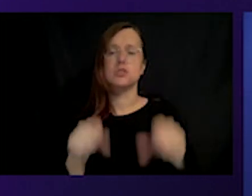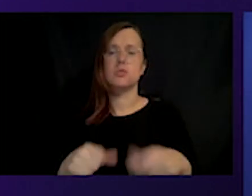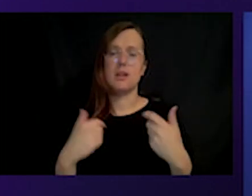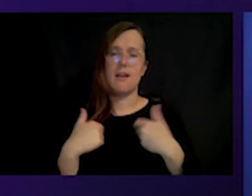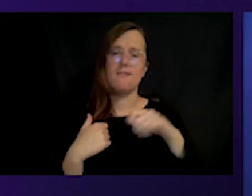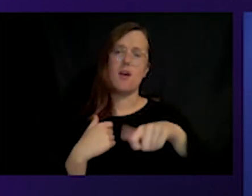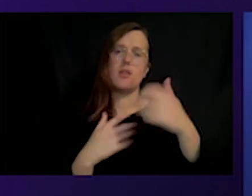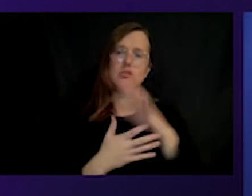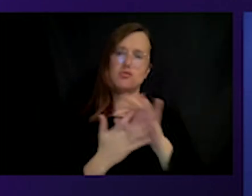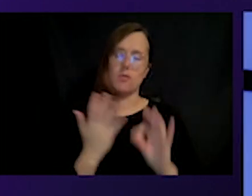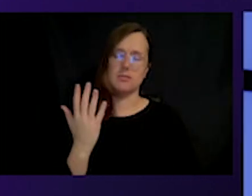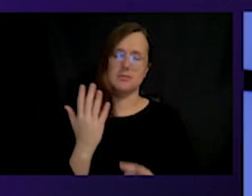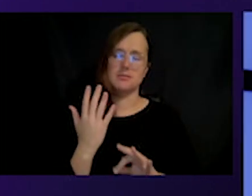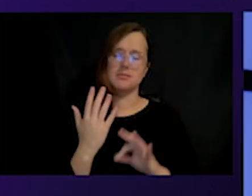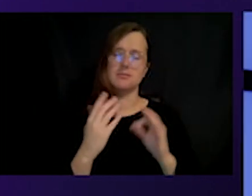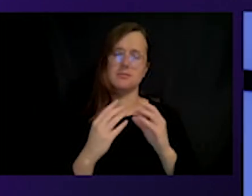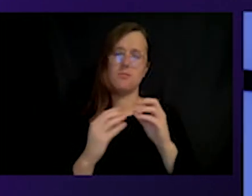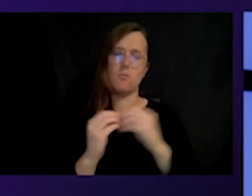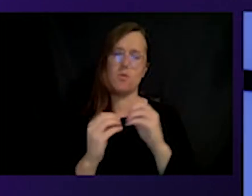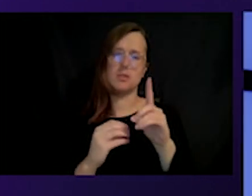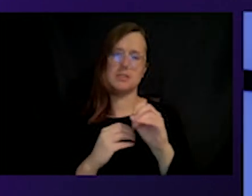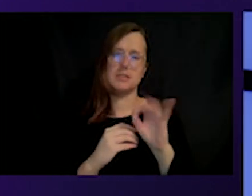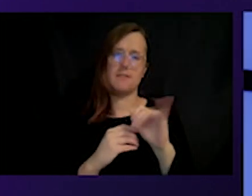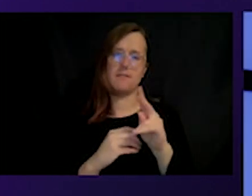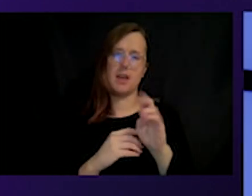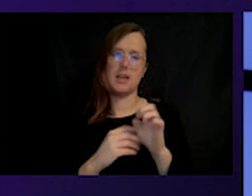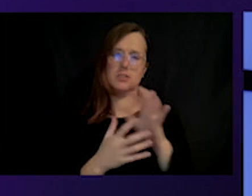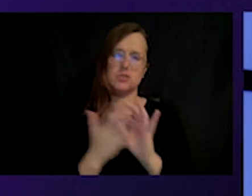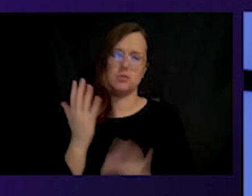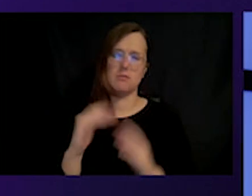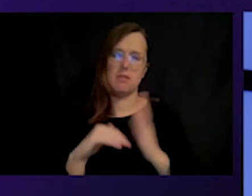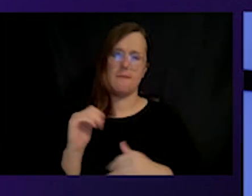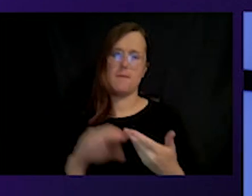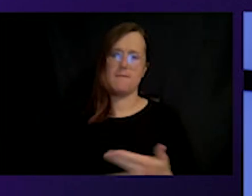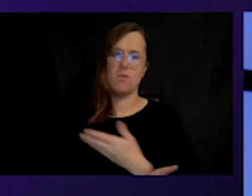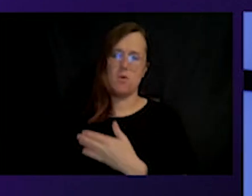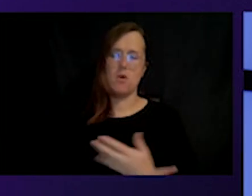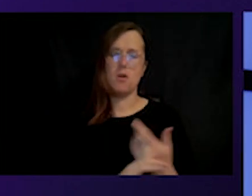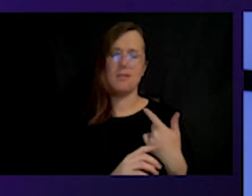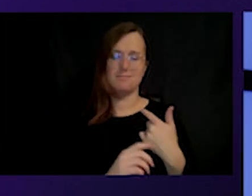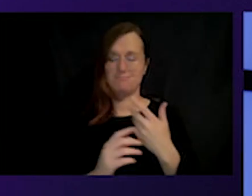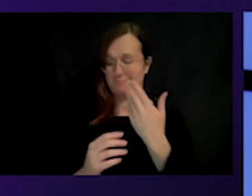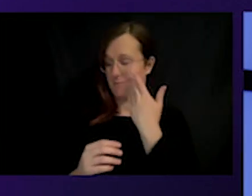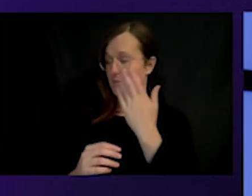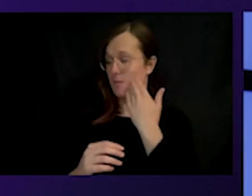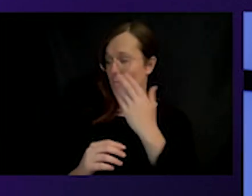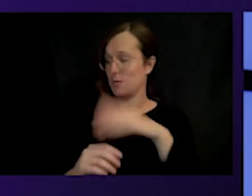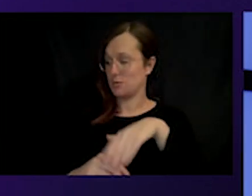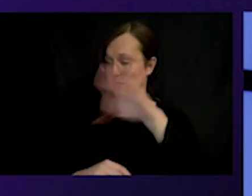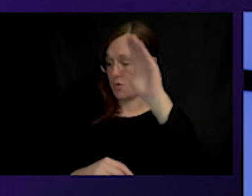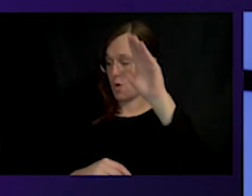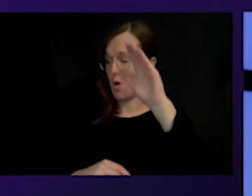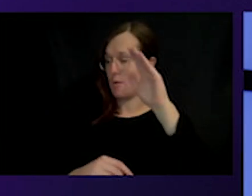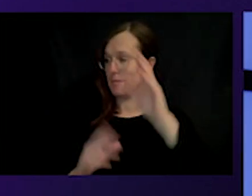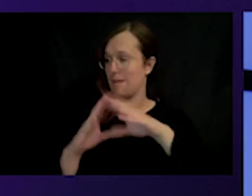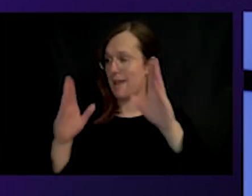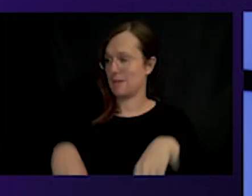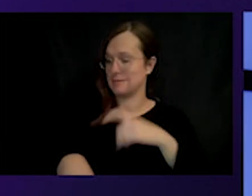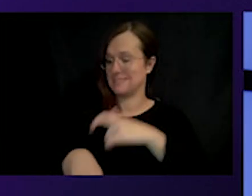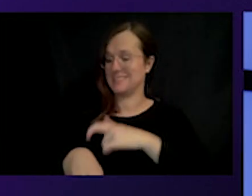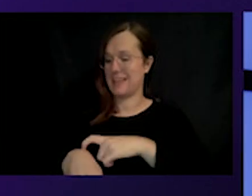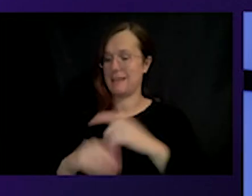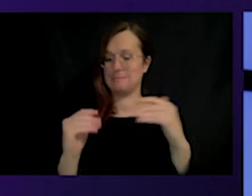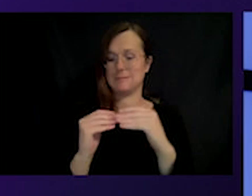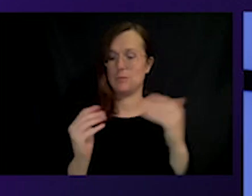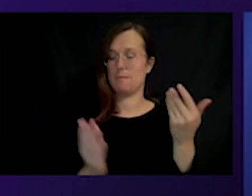That's, and time, I grew up in a house that, the saying "time is money." It was,